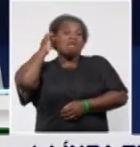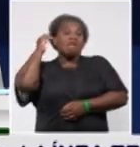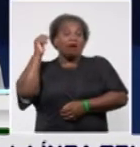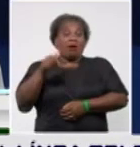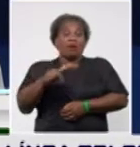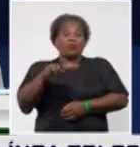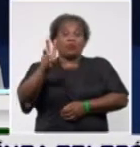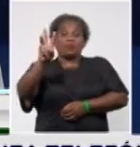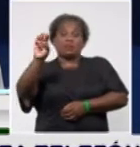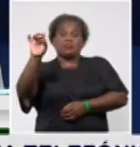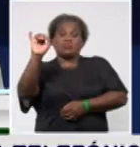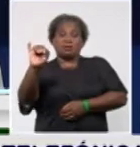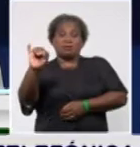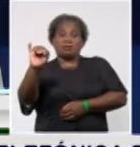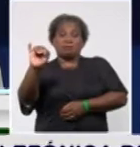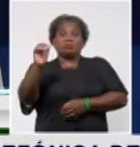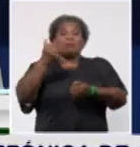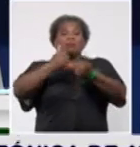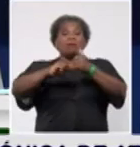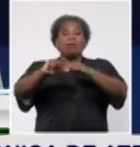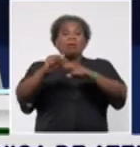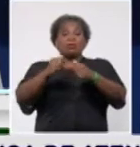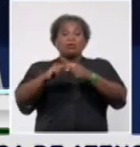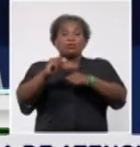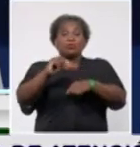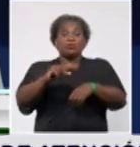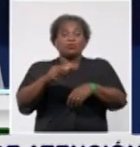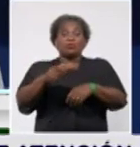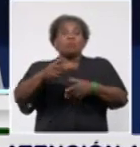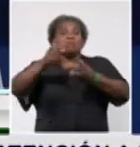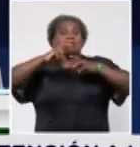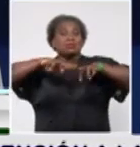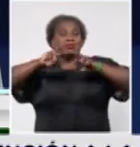306 in the Manuel Fajardo Hospital,